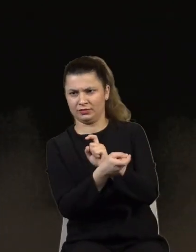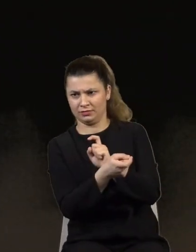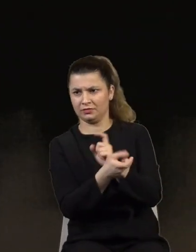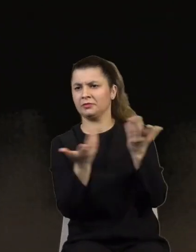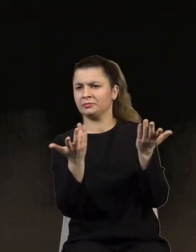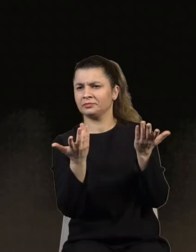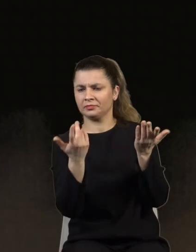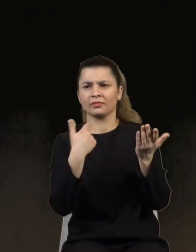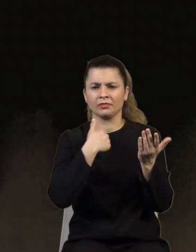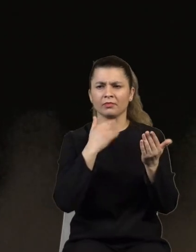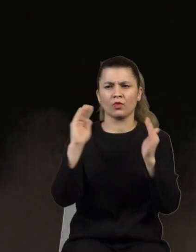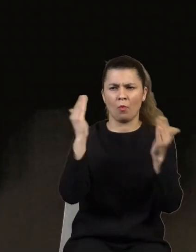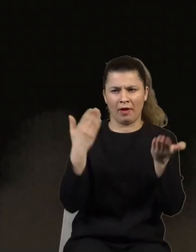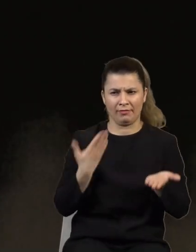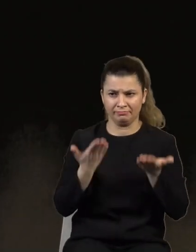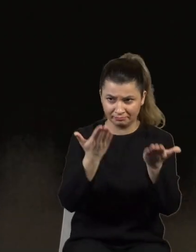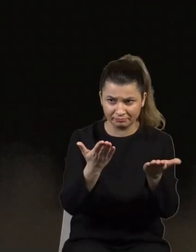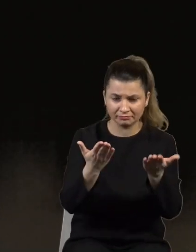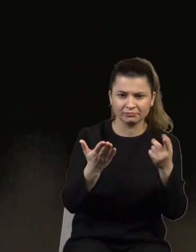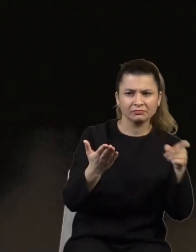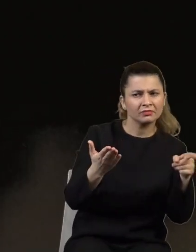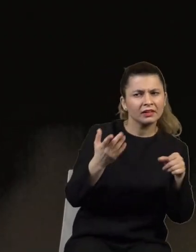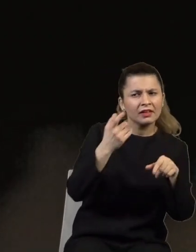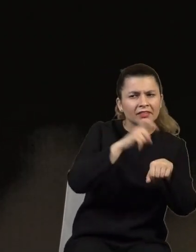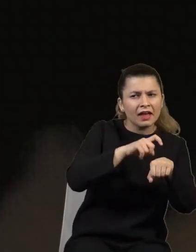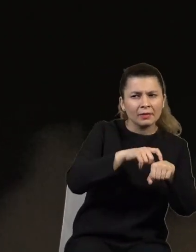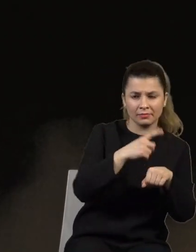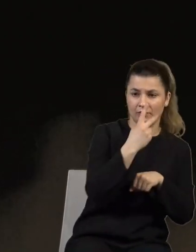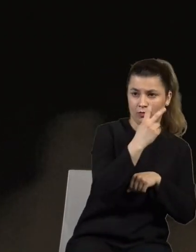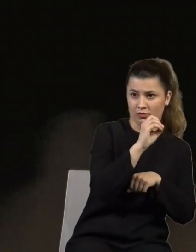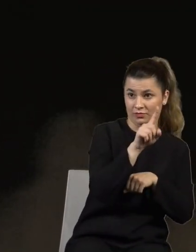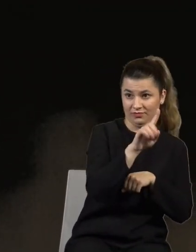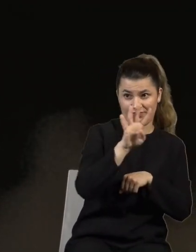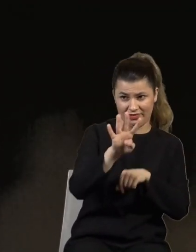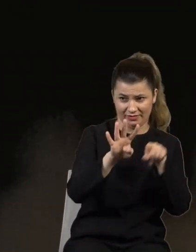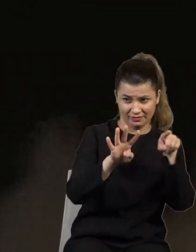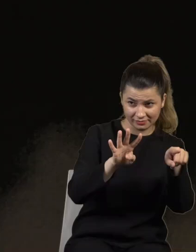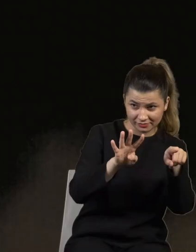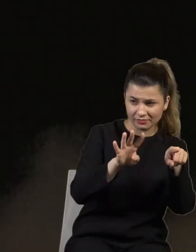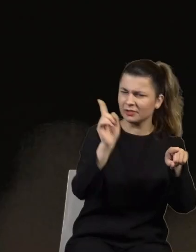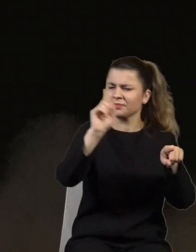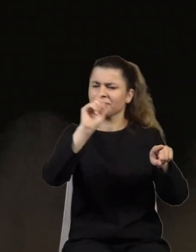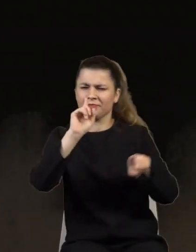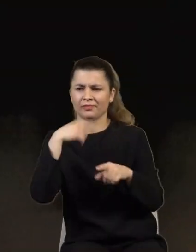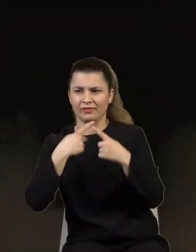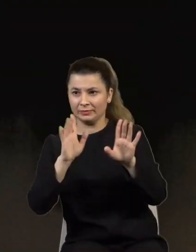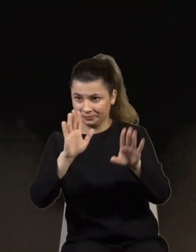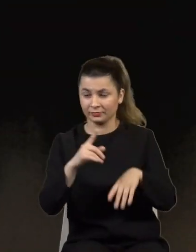similar periods from 2014 from 2007 to 2013, we received